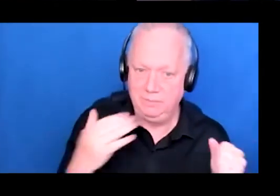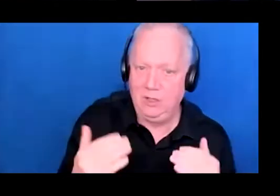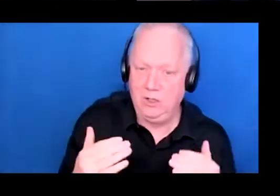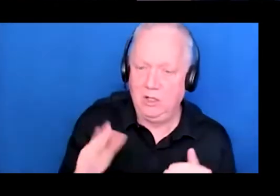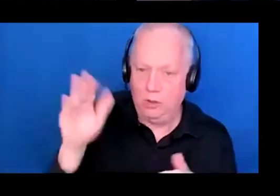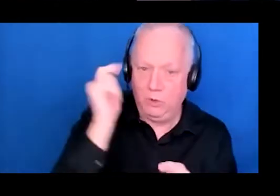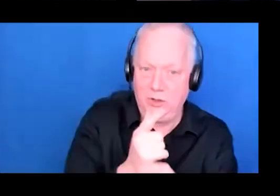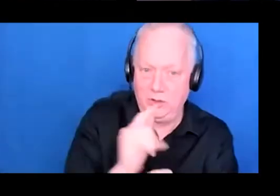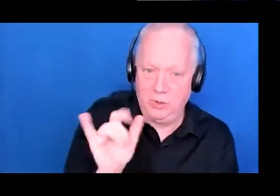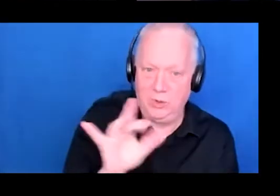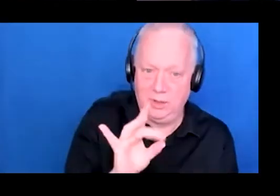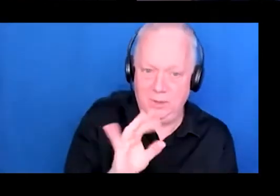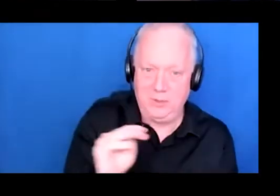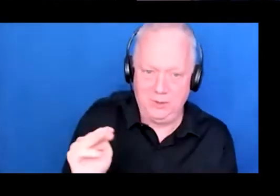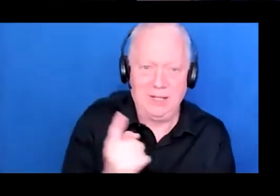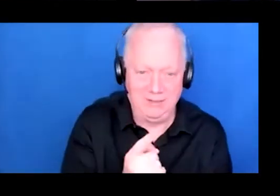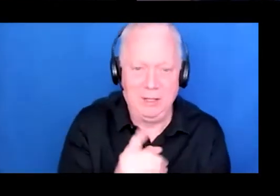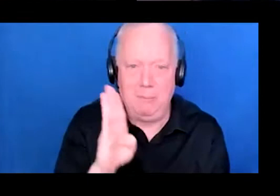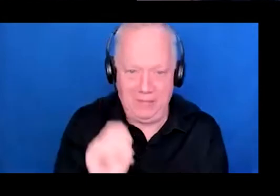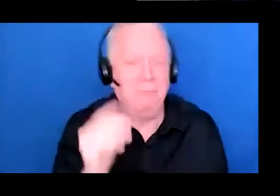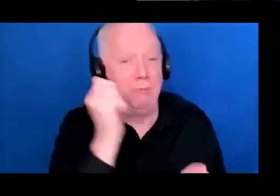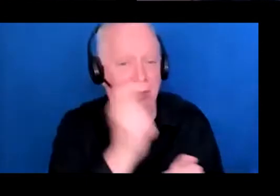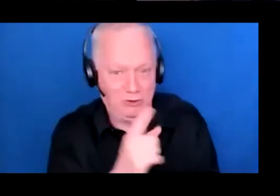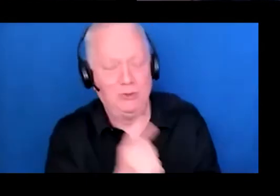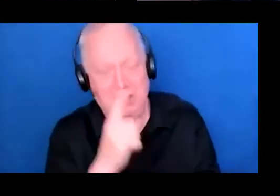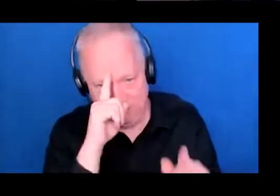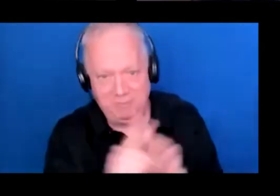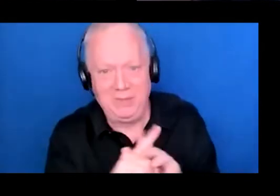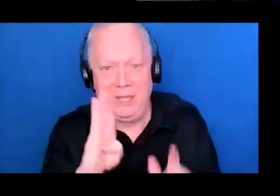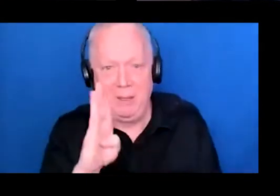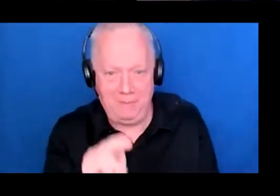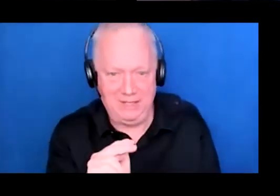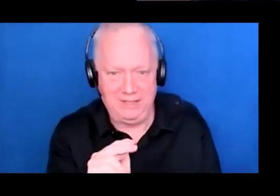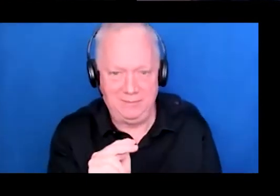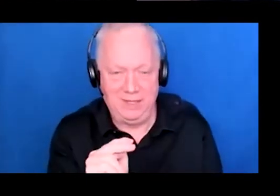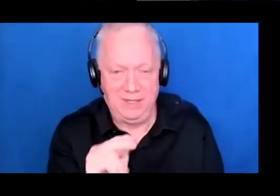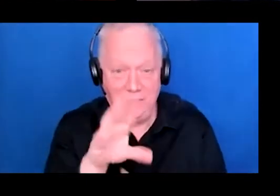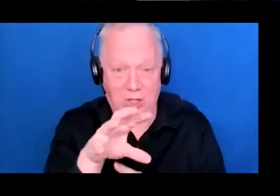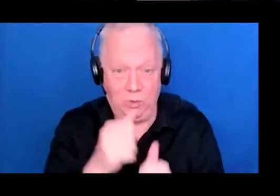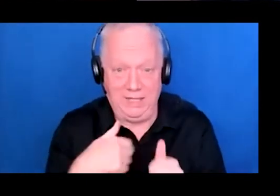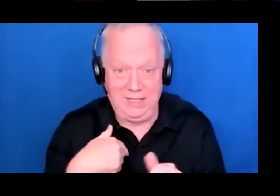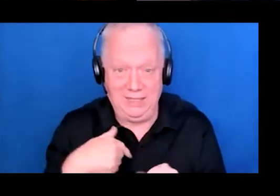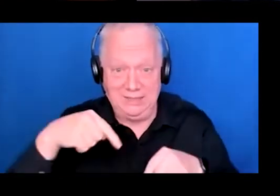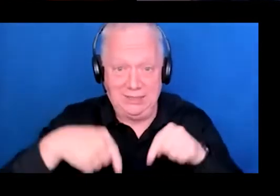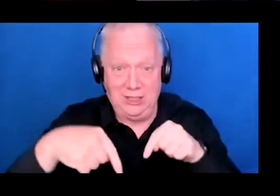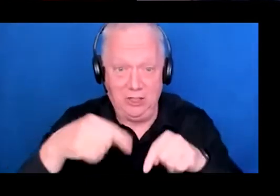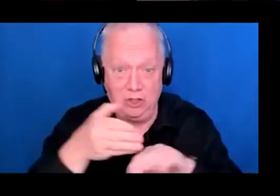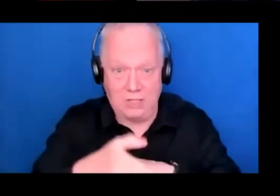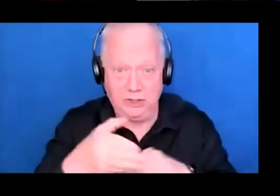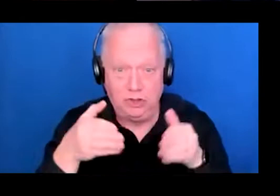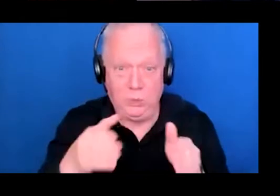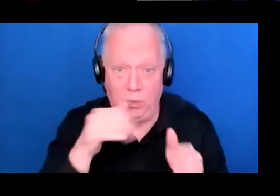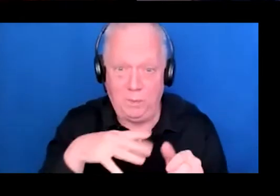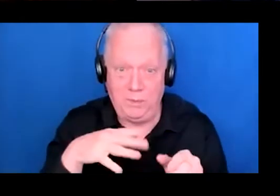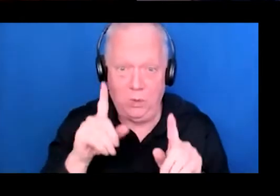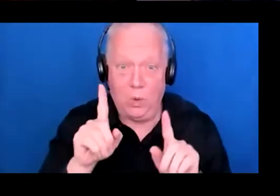Brother with the 8 millimeter. Yeah, I also was gonna say, yeah, Ben. My brother too, yeah. Ben's the shot with me stilting across the street with the woman